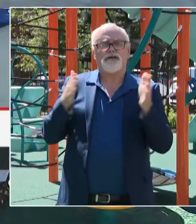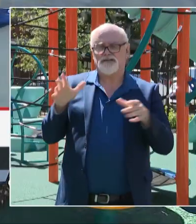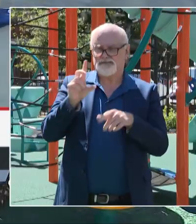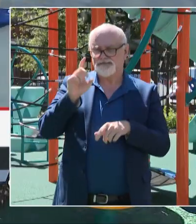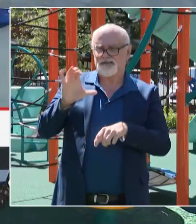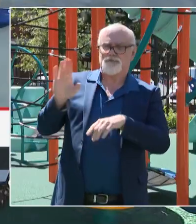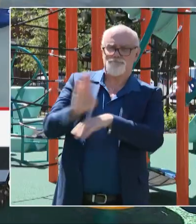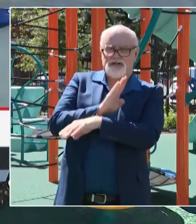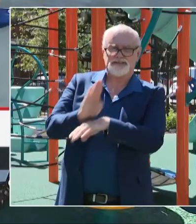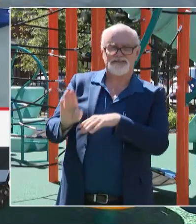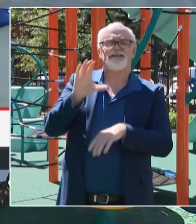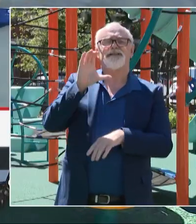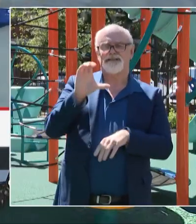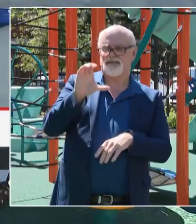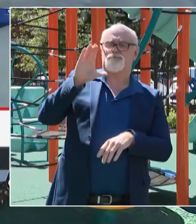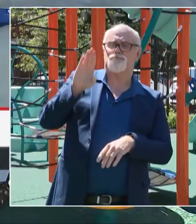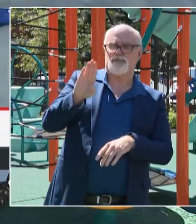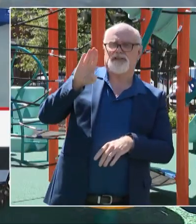at this site.